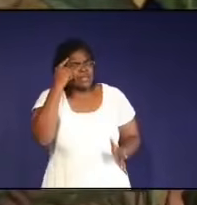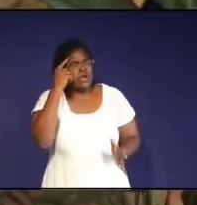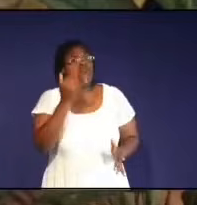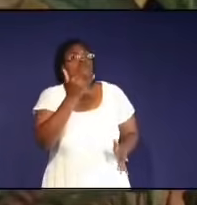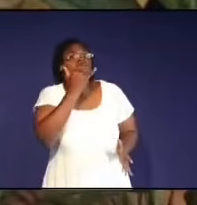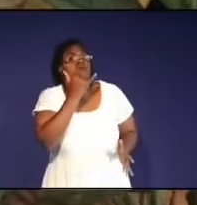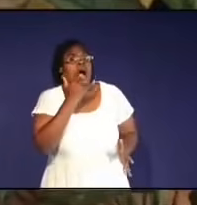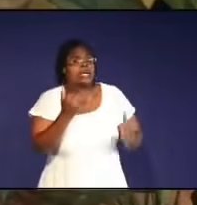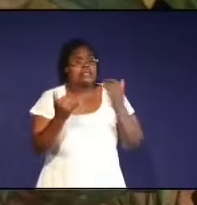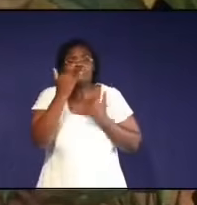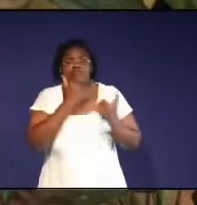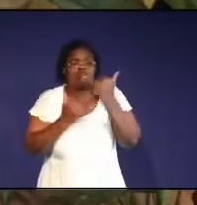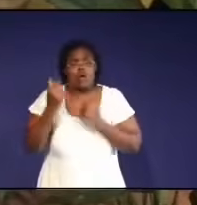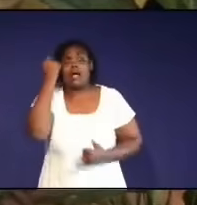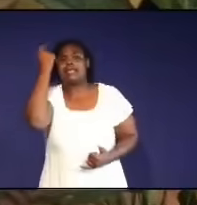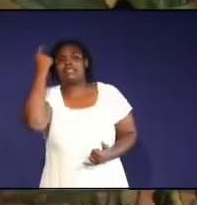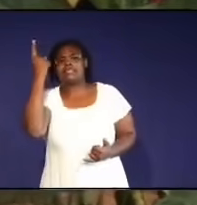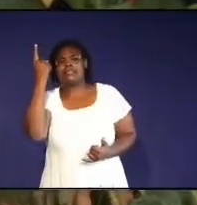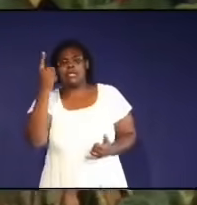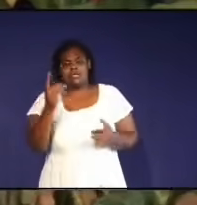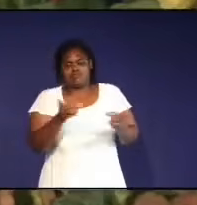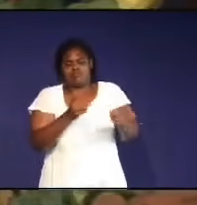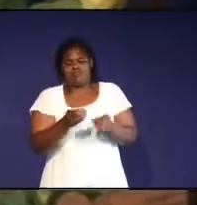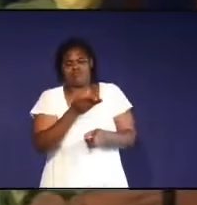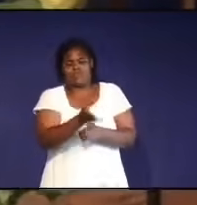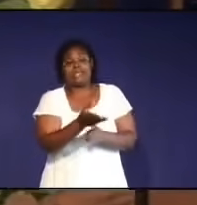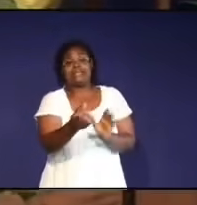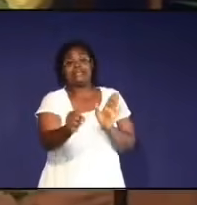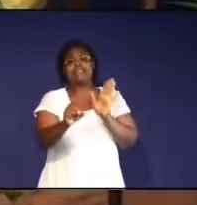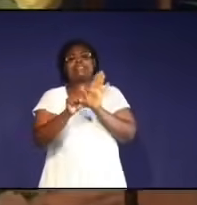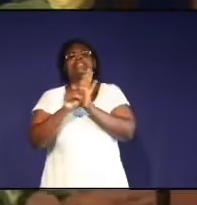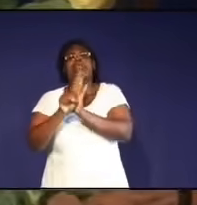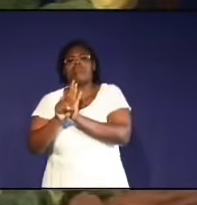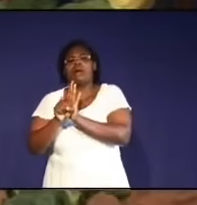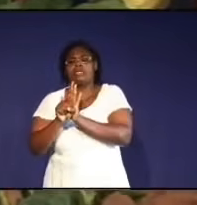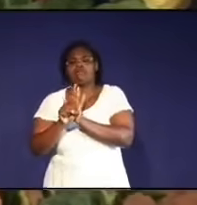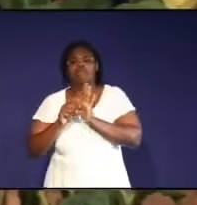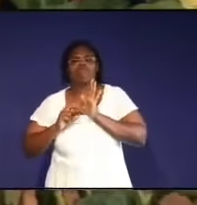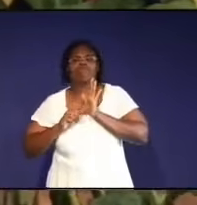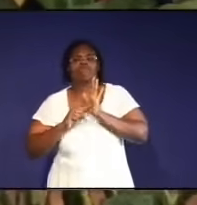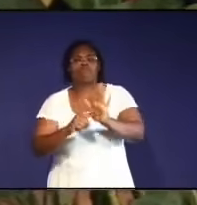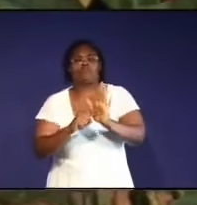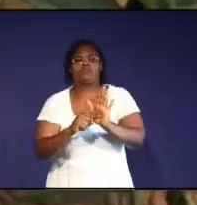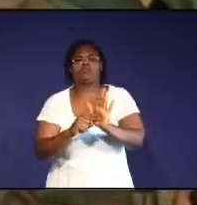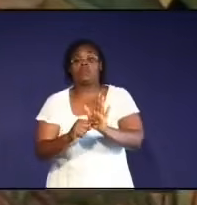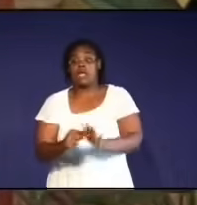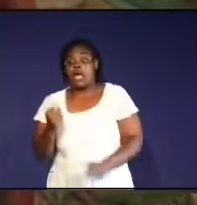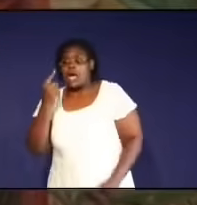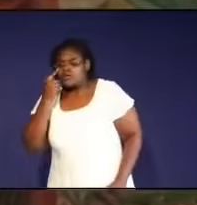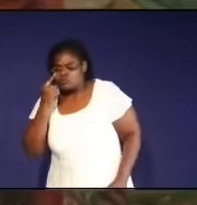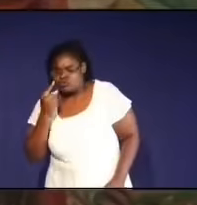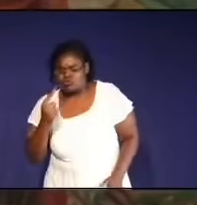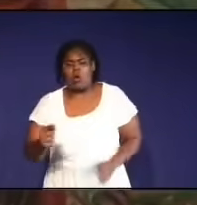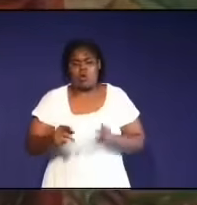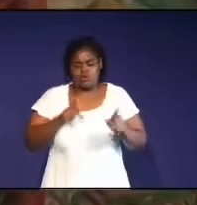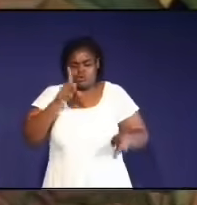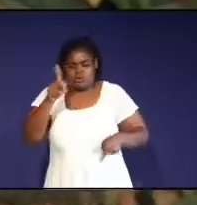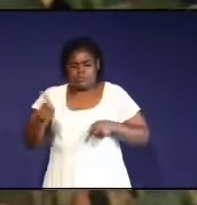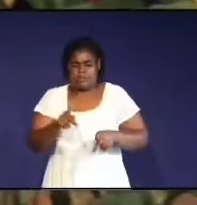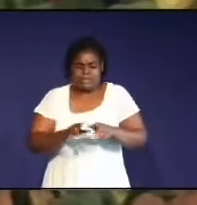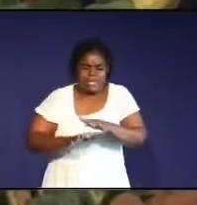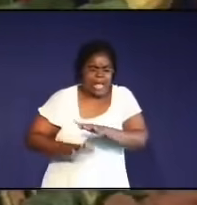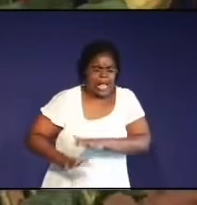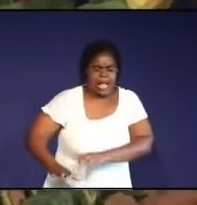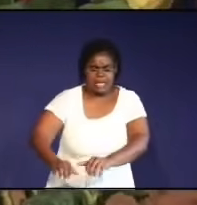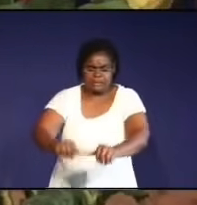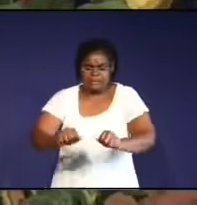you find the description, the symbolic representation. He said, "I saw the souls beneath the